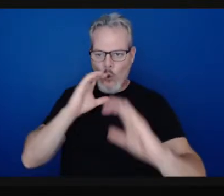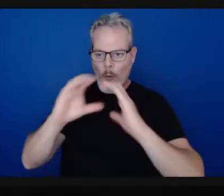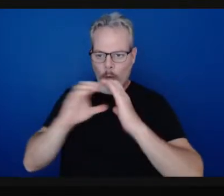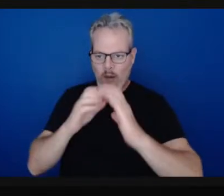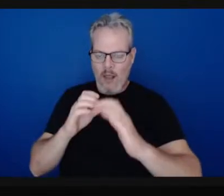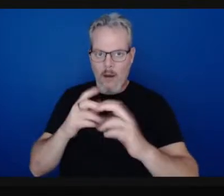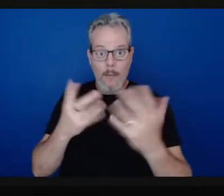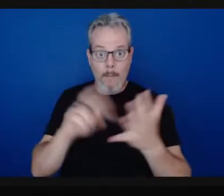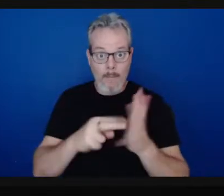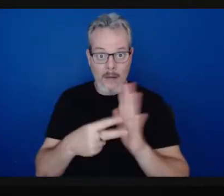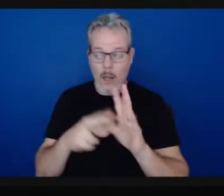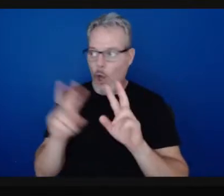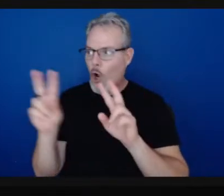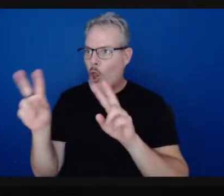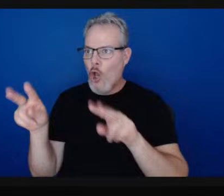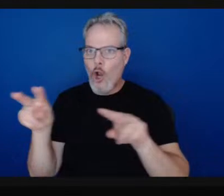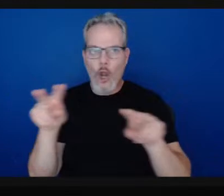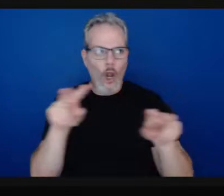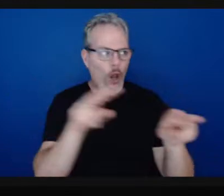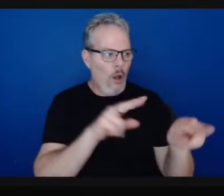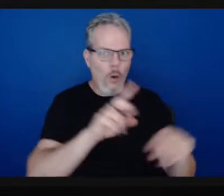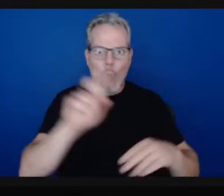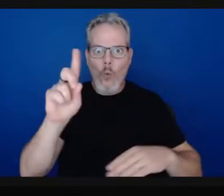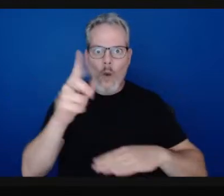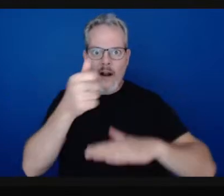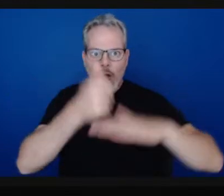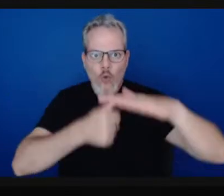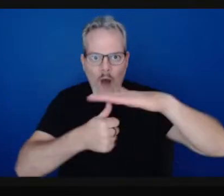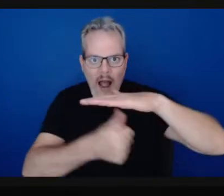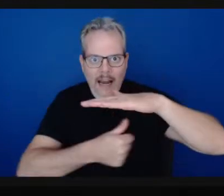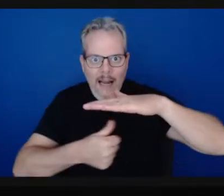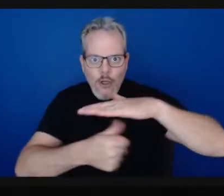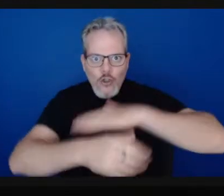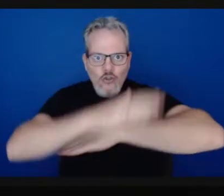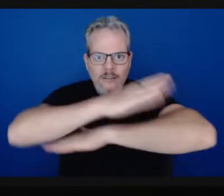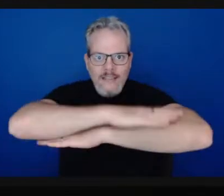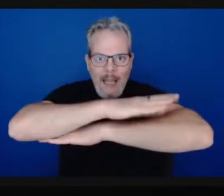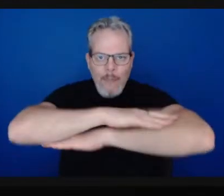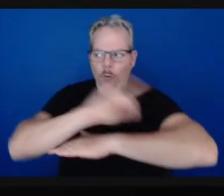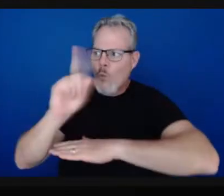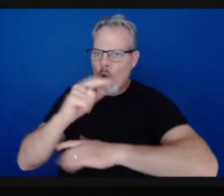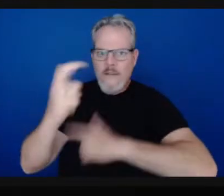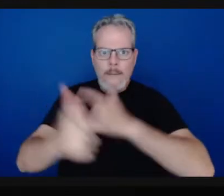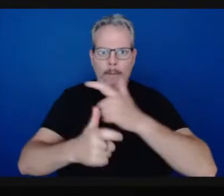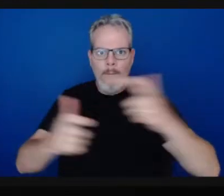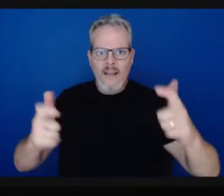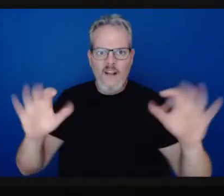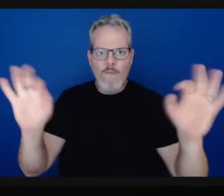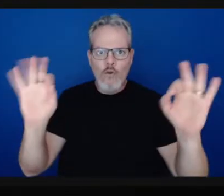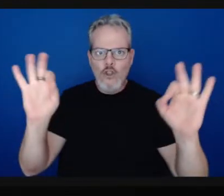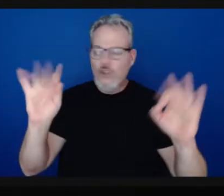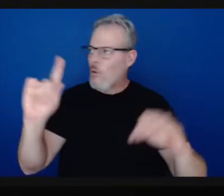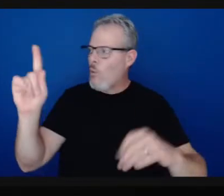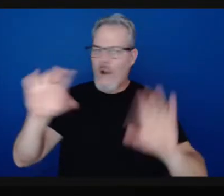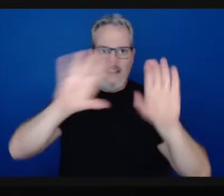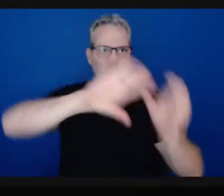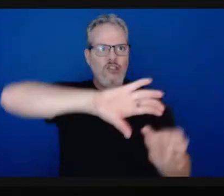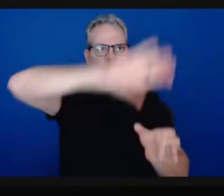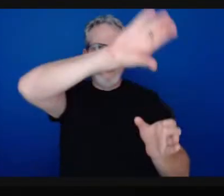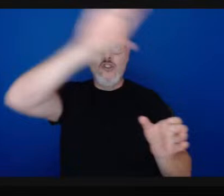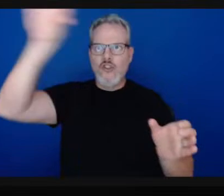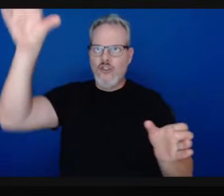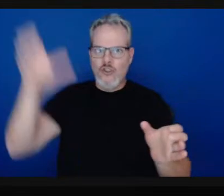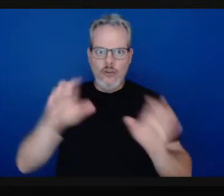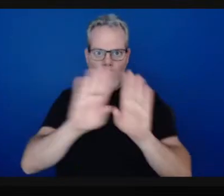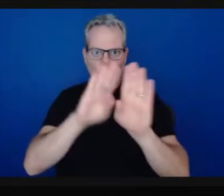and where is the desk you can hide under? Where is the door frame? Where is some big furniture that might be, if it's steady and attached to the